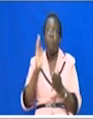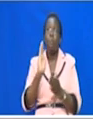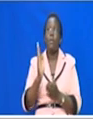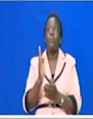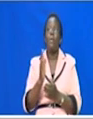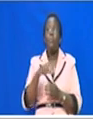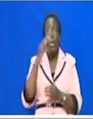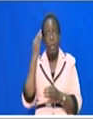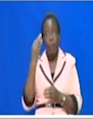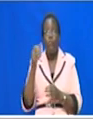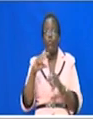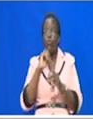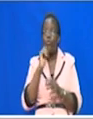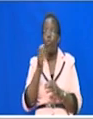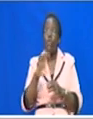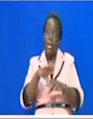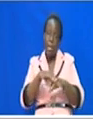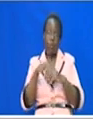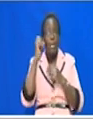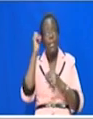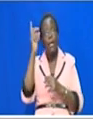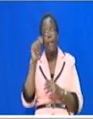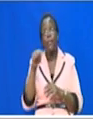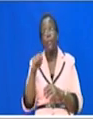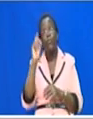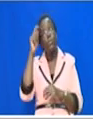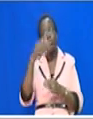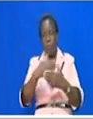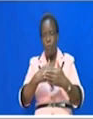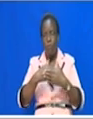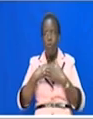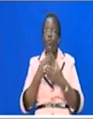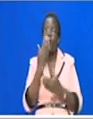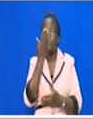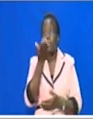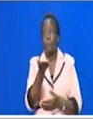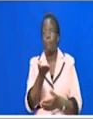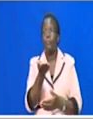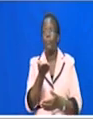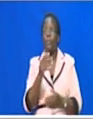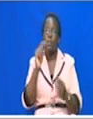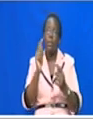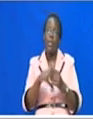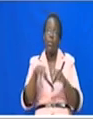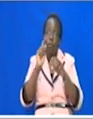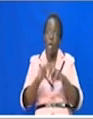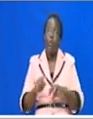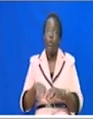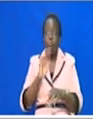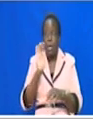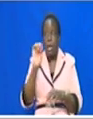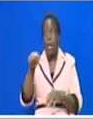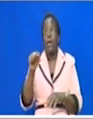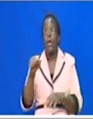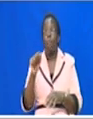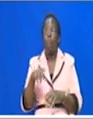if you don't get to understand this question before you begin the answering process, then you cannot be able to score at